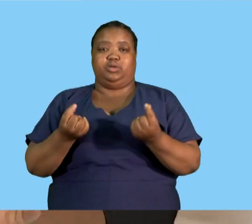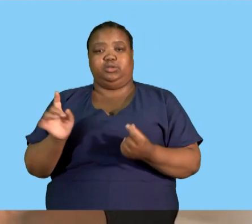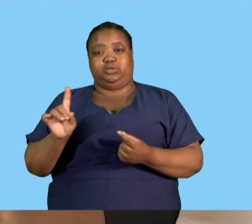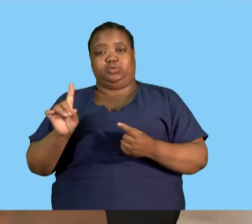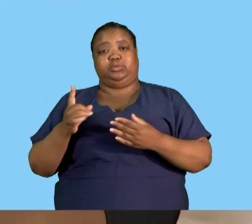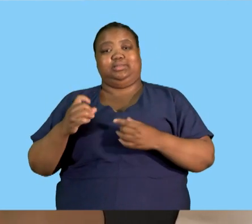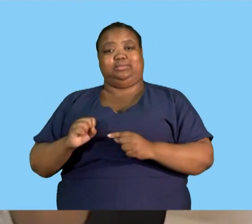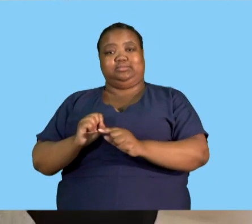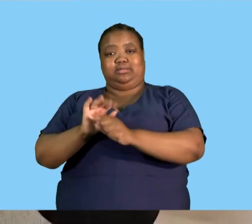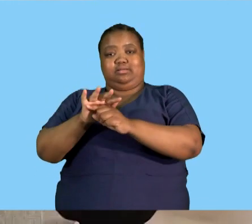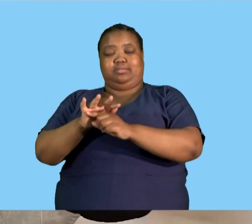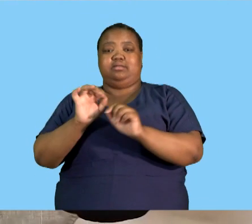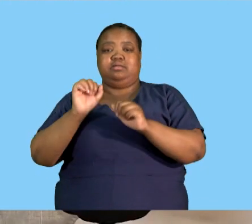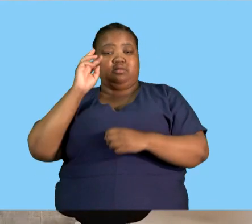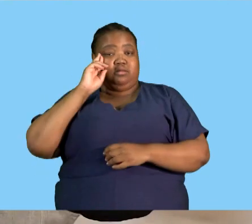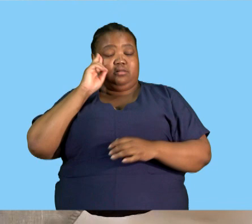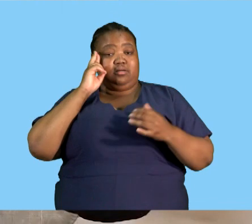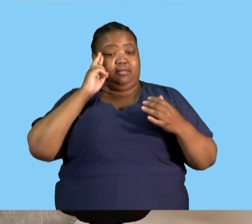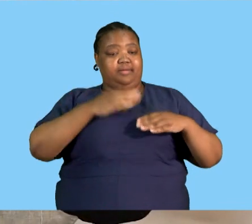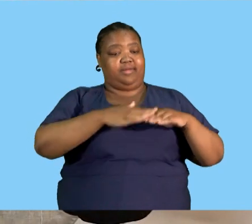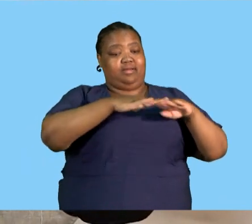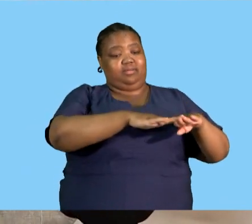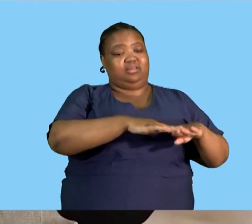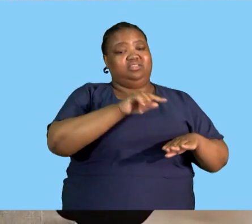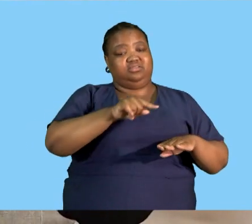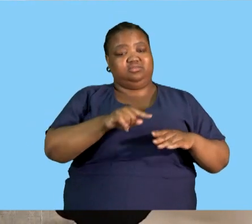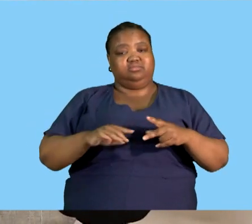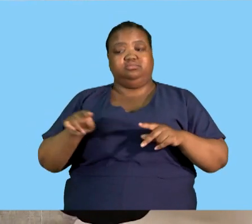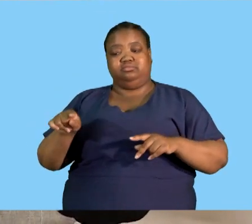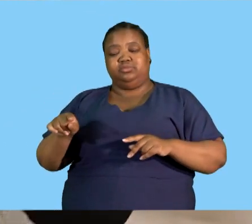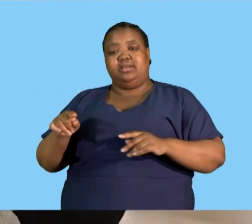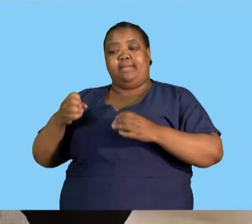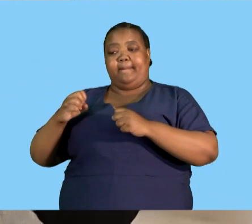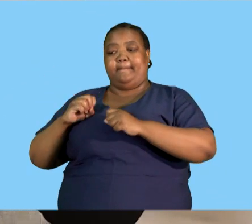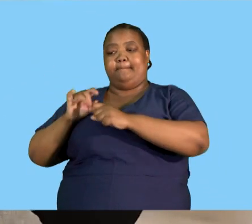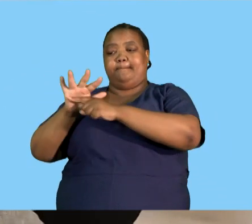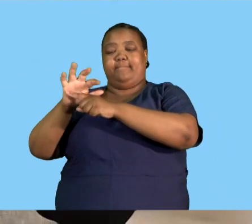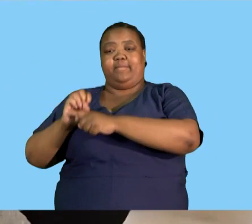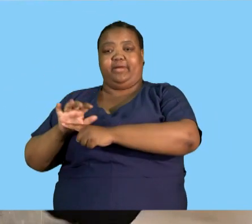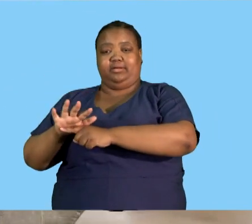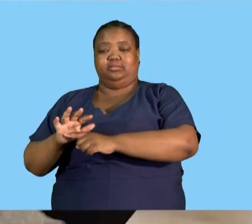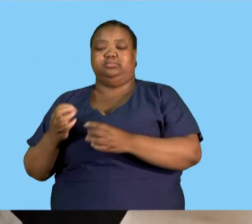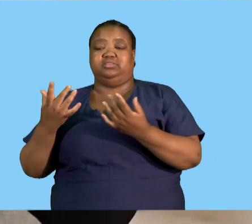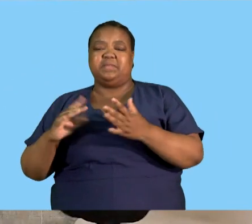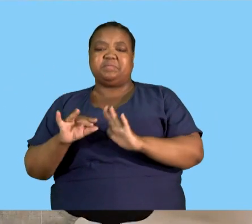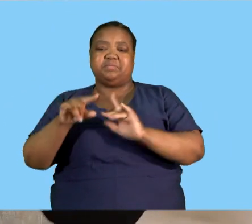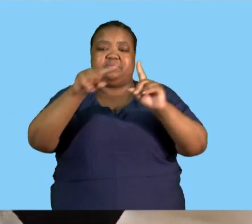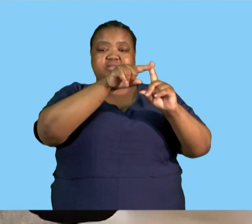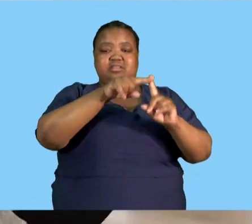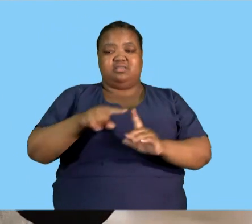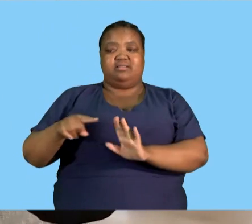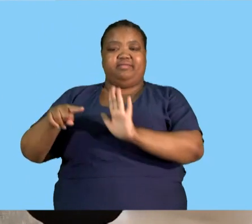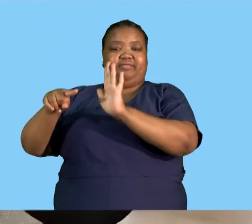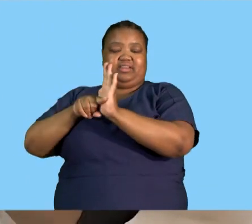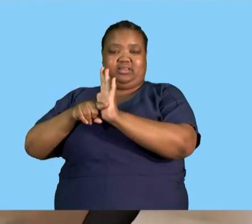the impacts. Remember I said we have the applications, and therefore afterwards we've got the impacts, and the impacts is what? It's the positives and